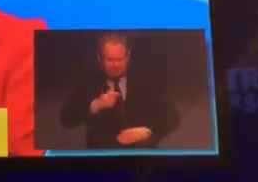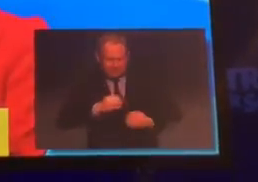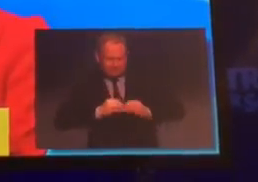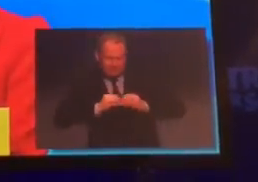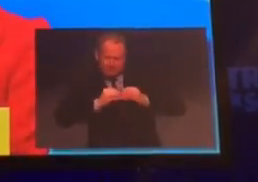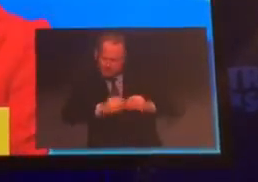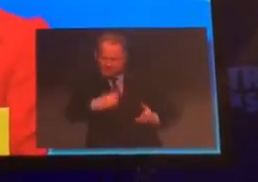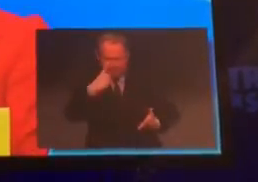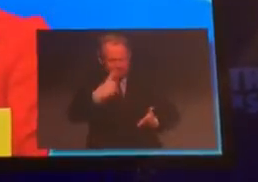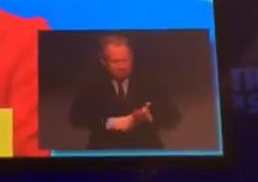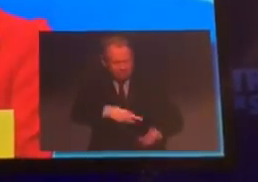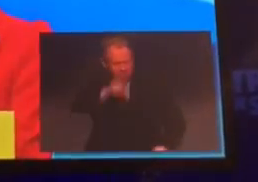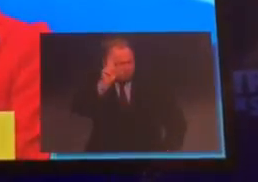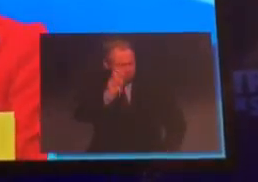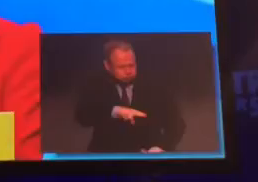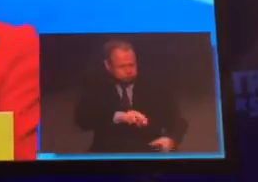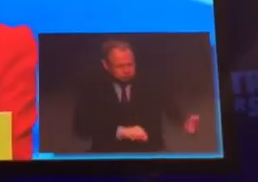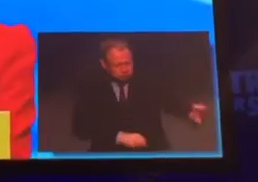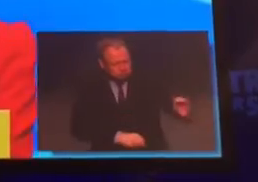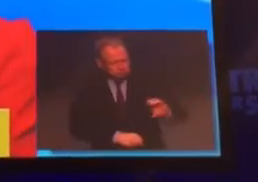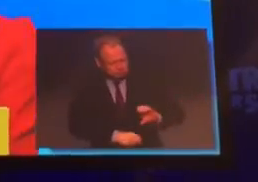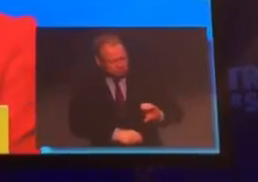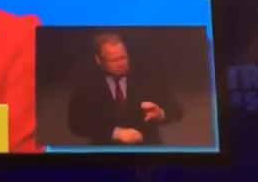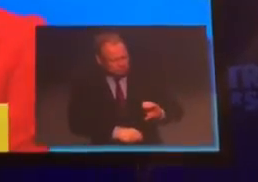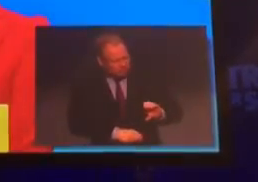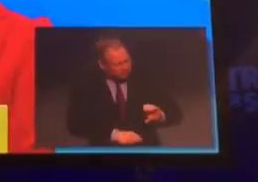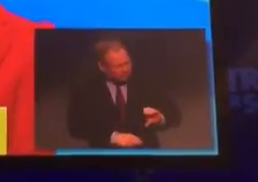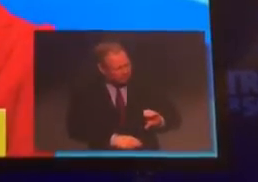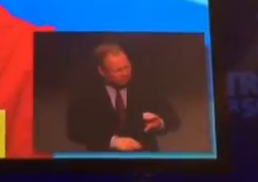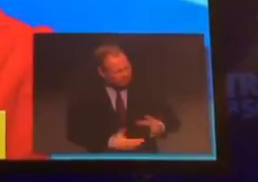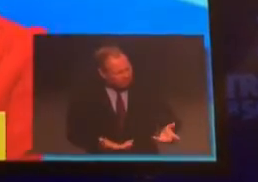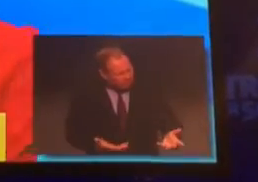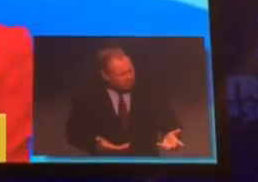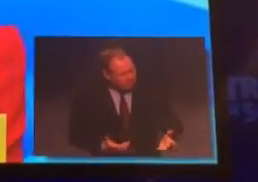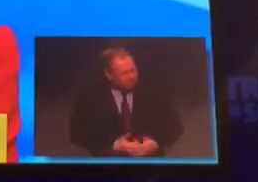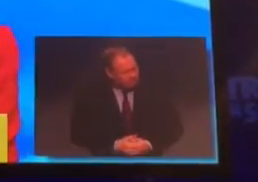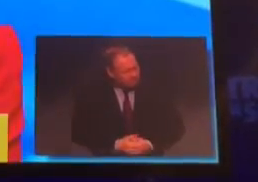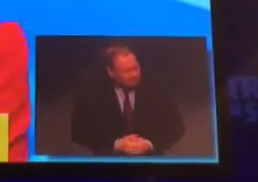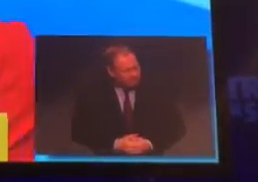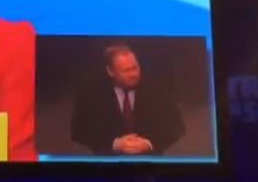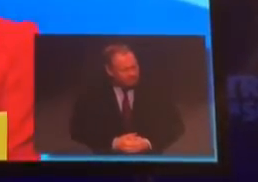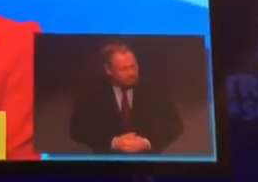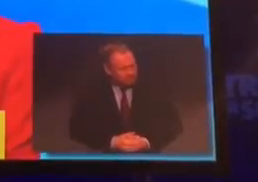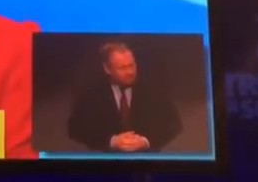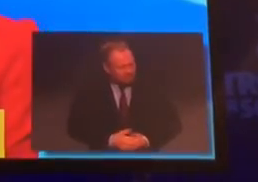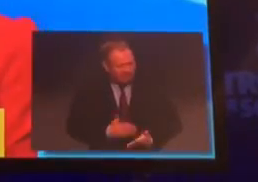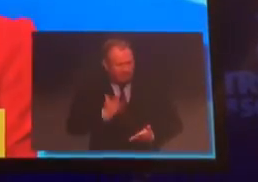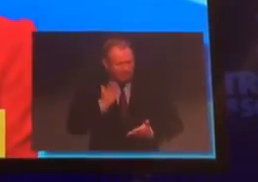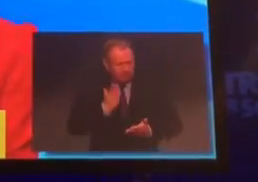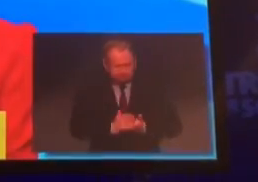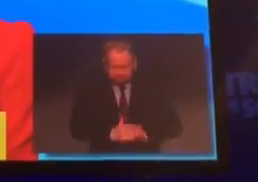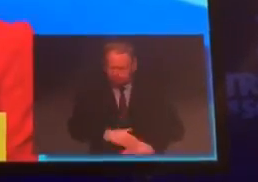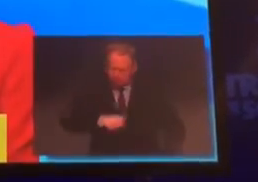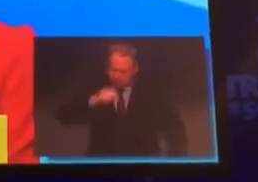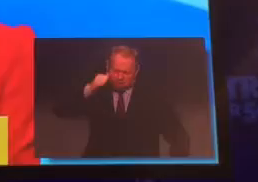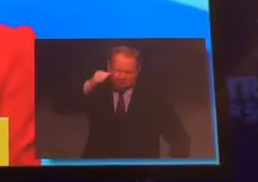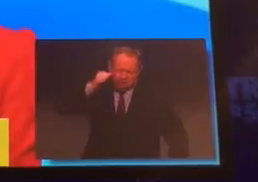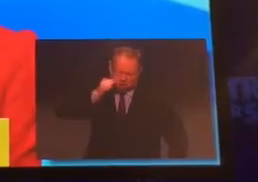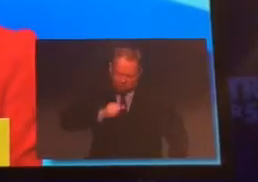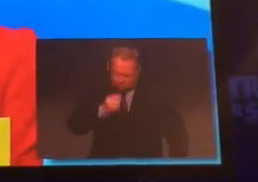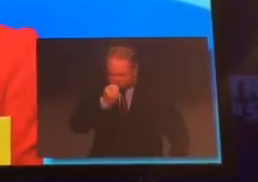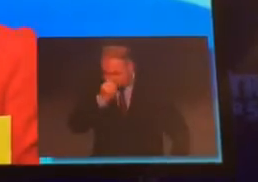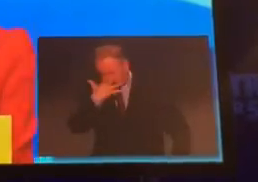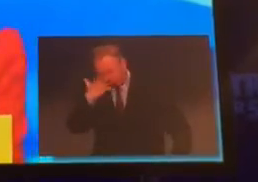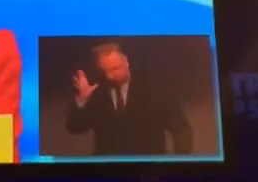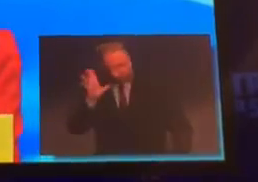£7 billion in return for the powers we were promised. It was a blatant and shameful attempt